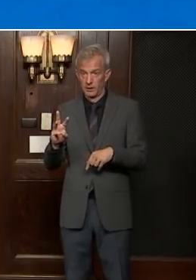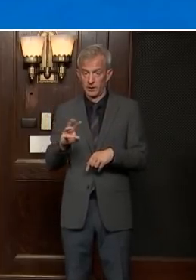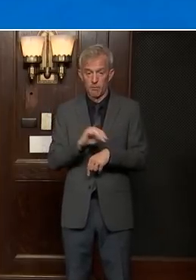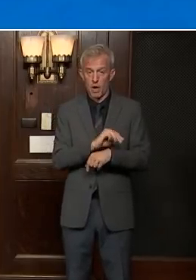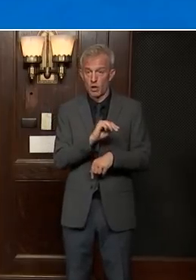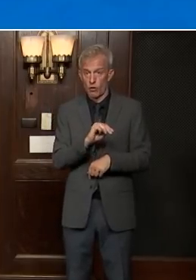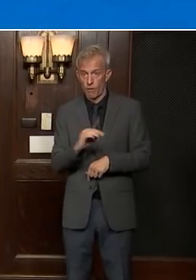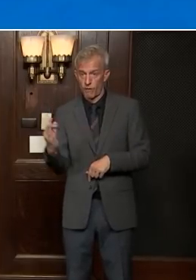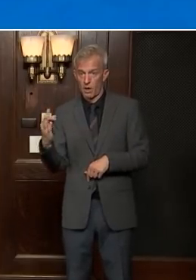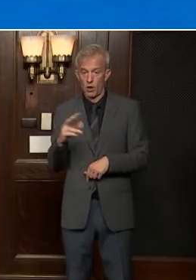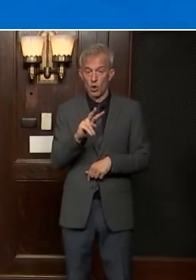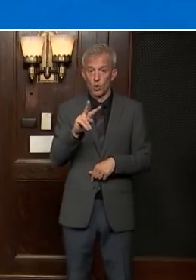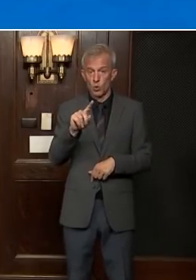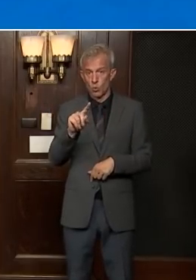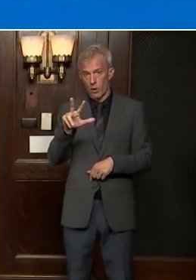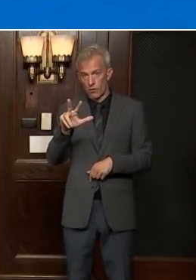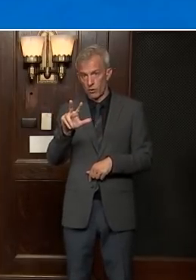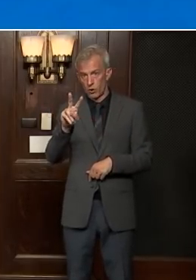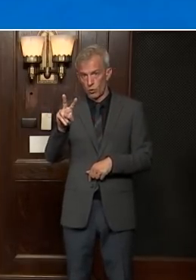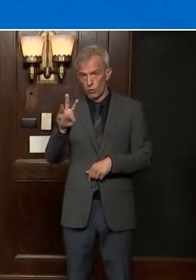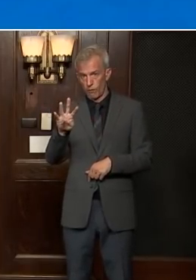is